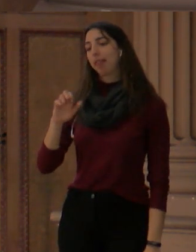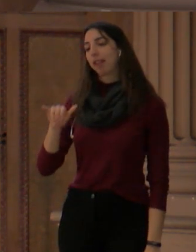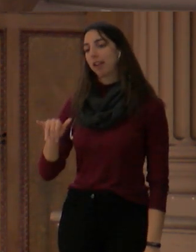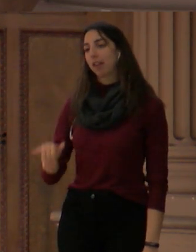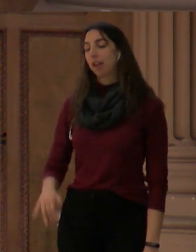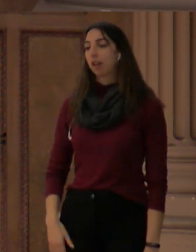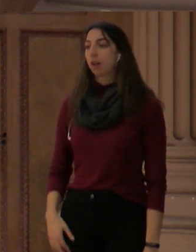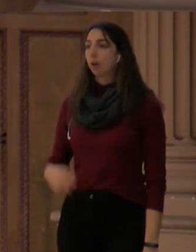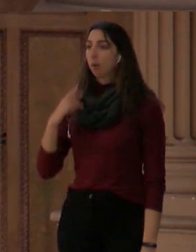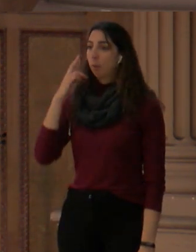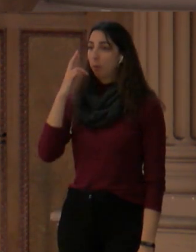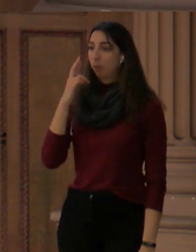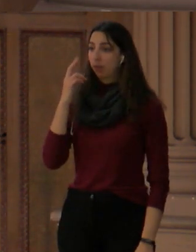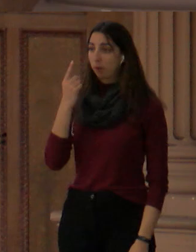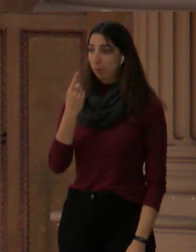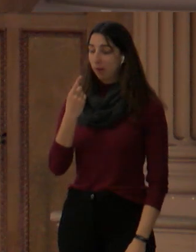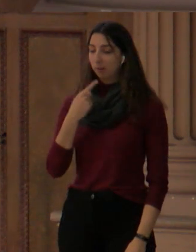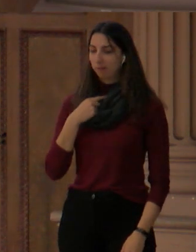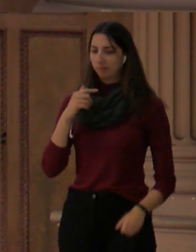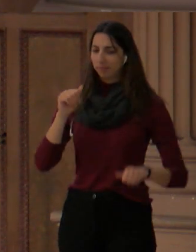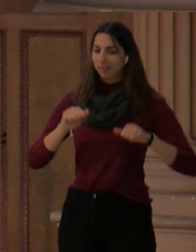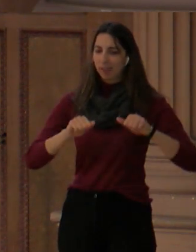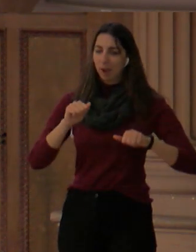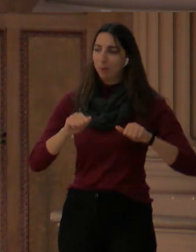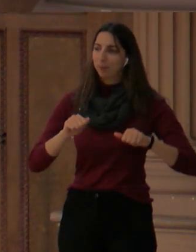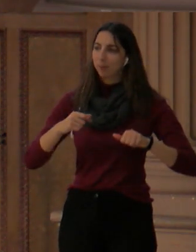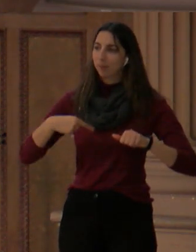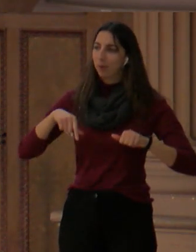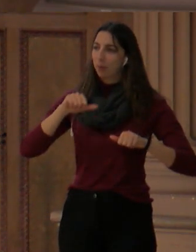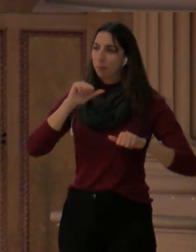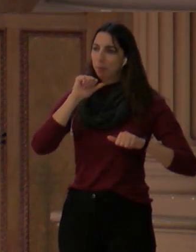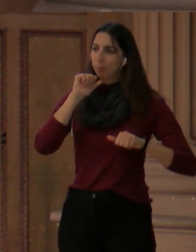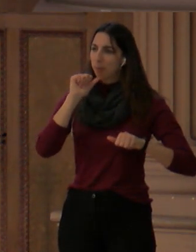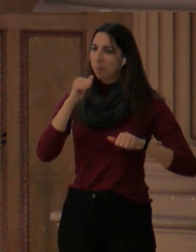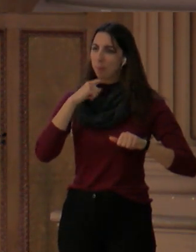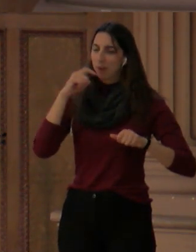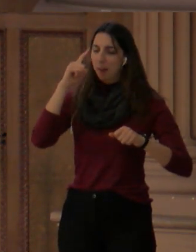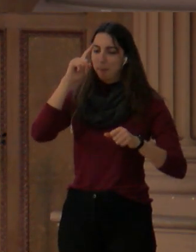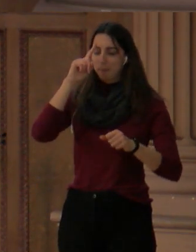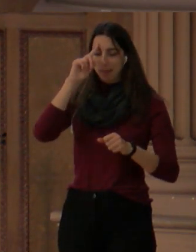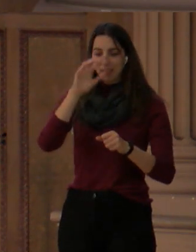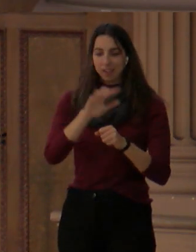reasons for it is just doubt. That we don't believe all this stuff is true.